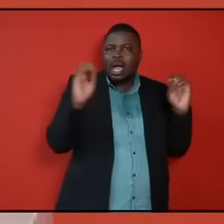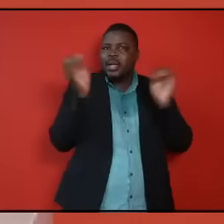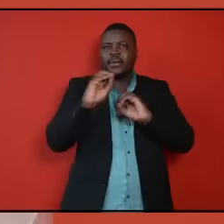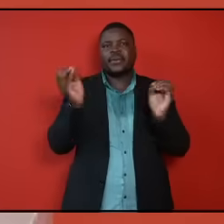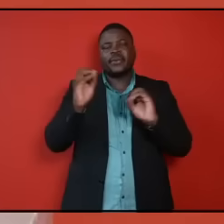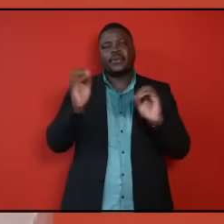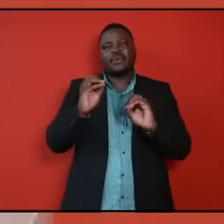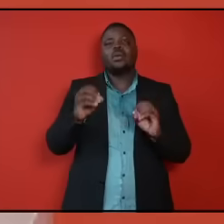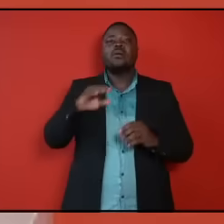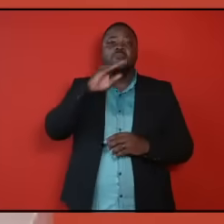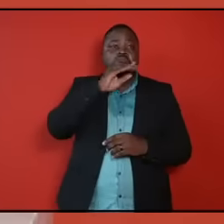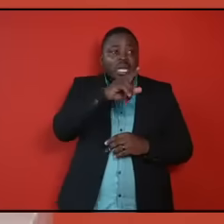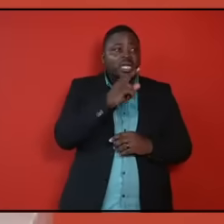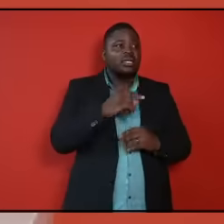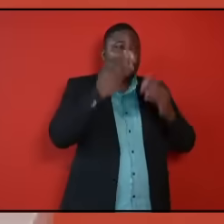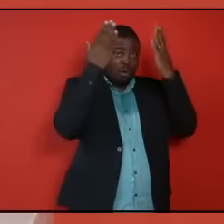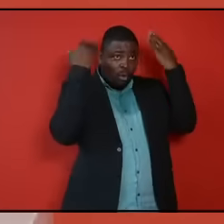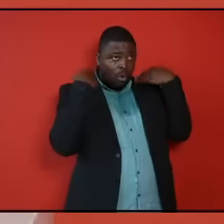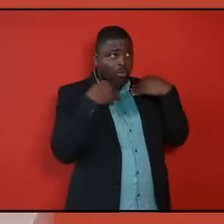Meaning she lied under oath.